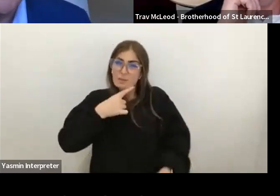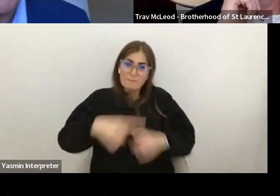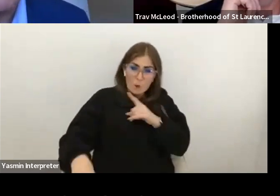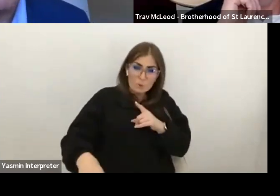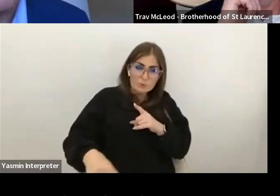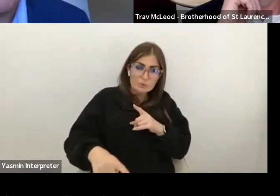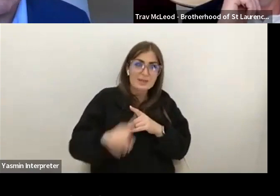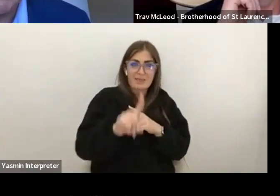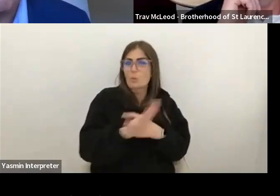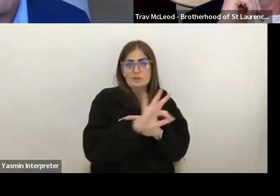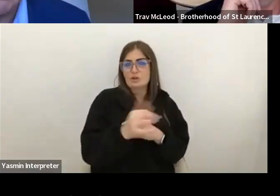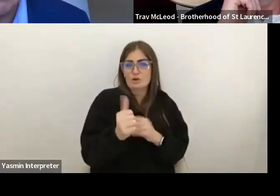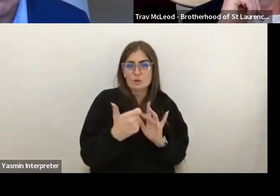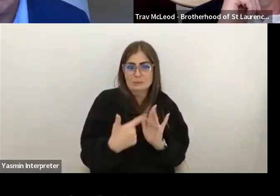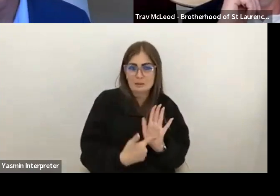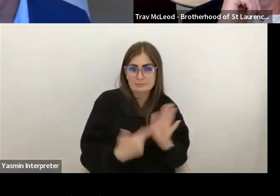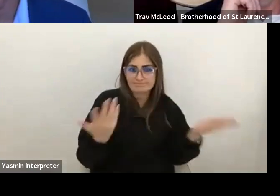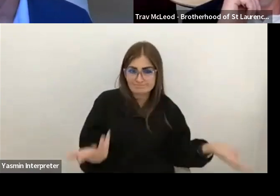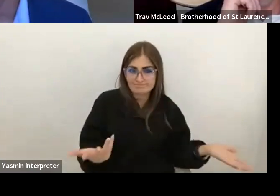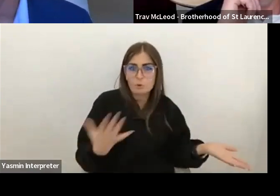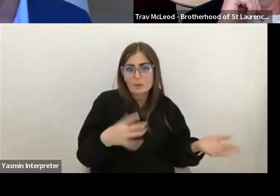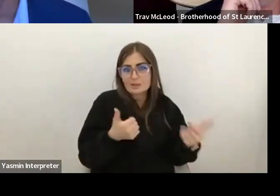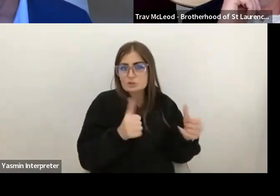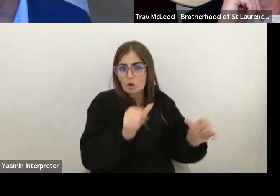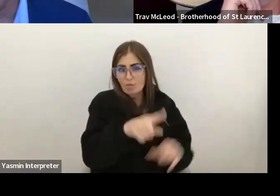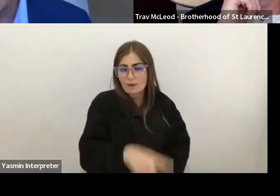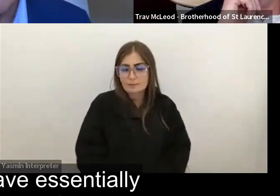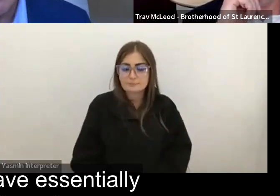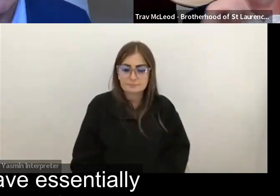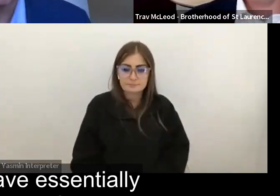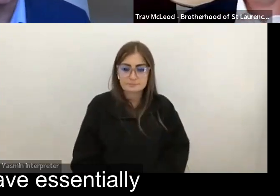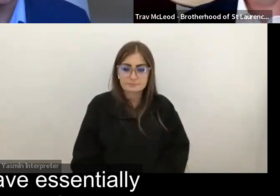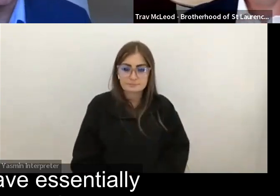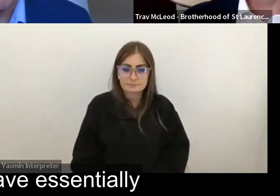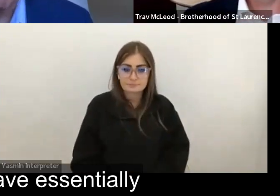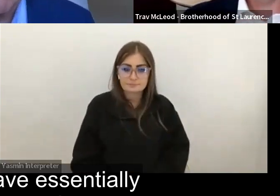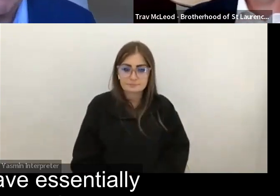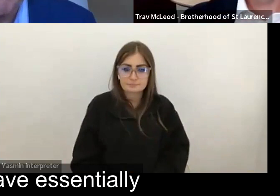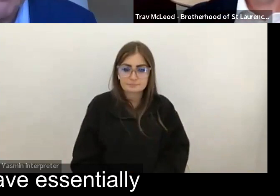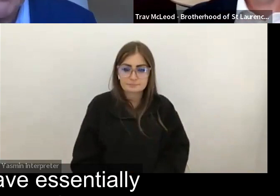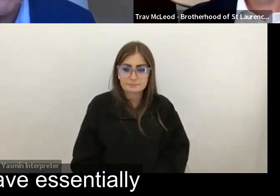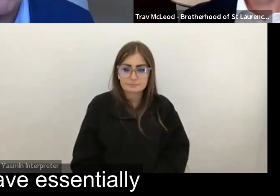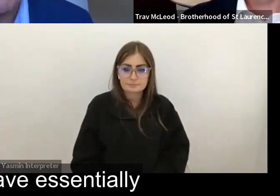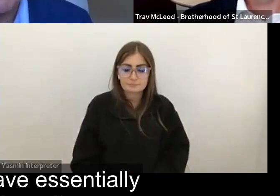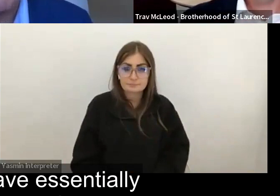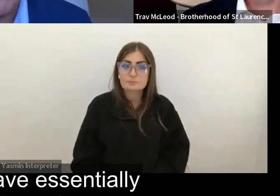ones that aren't using it. So we need to remedy that. We need to have essentially service